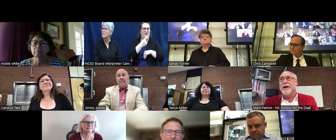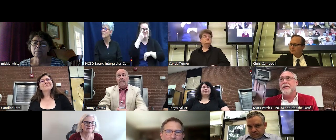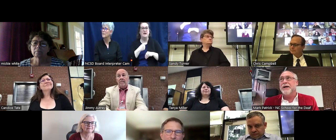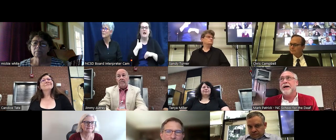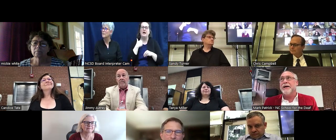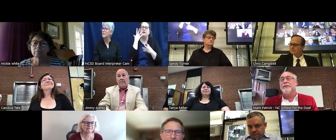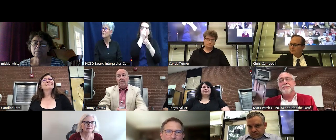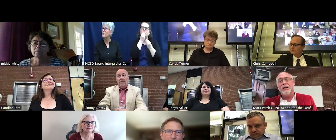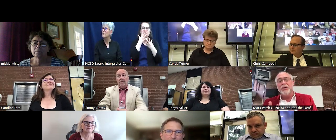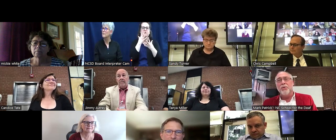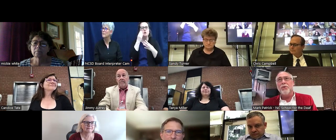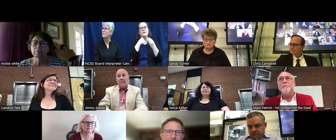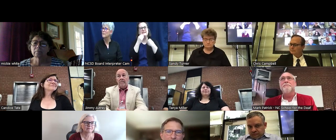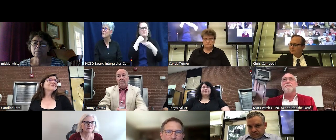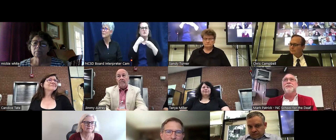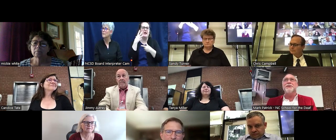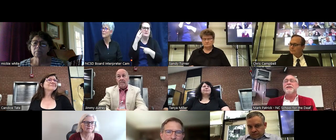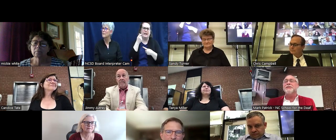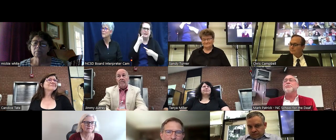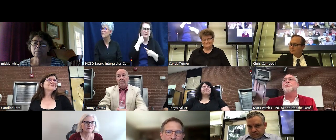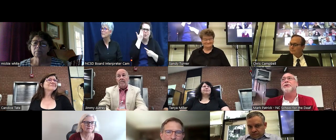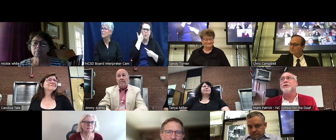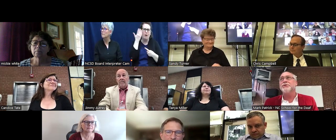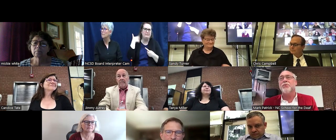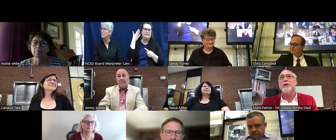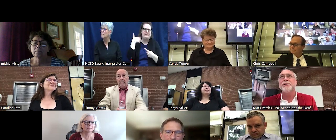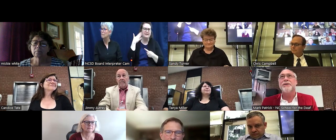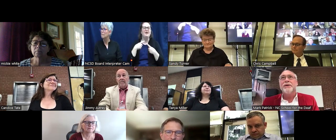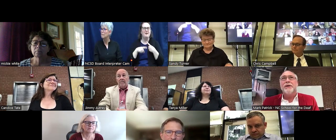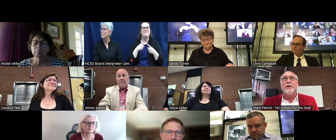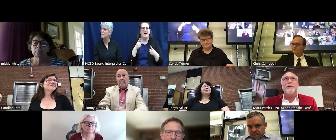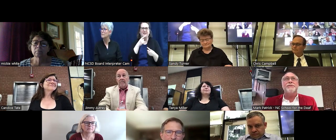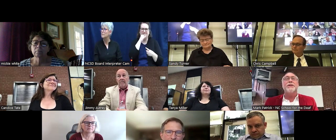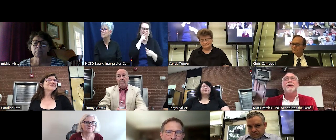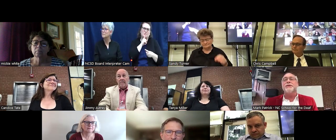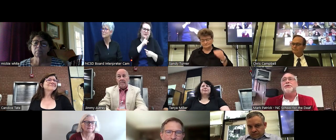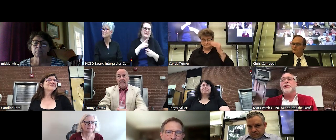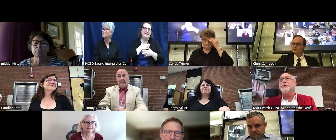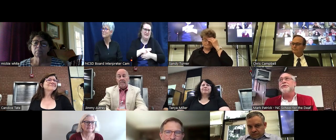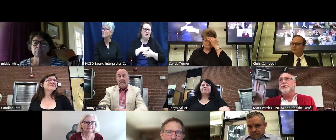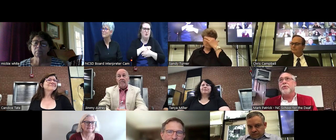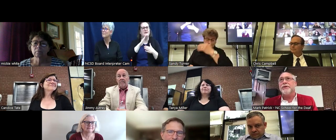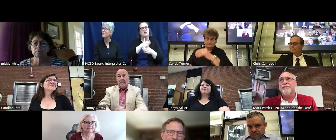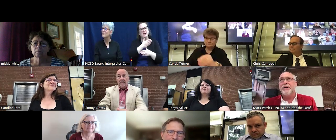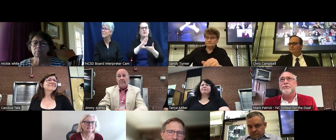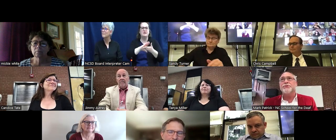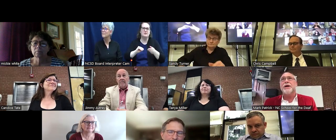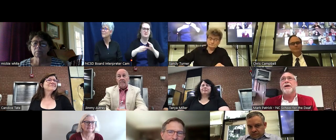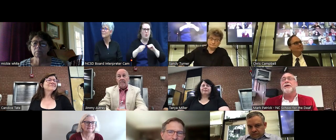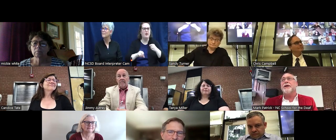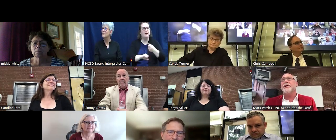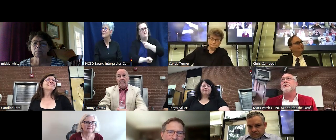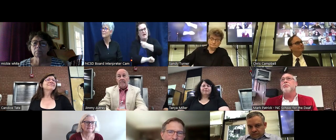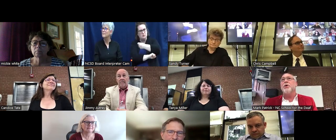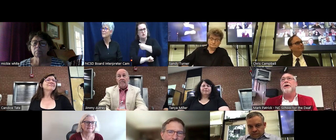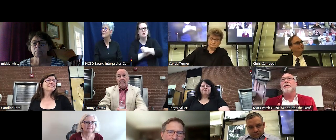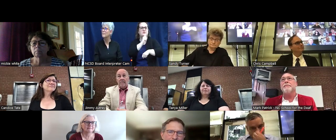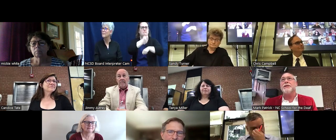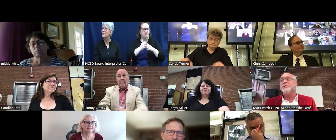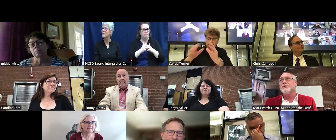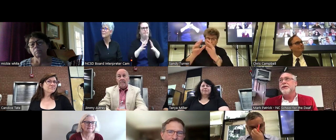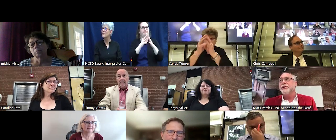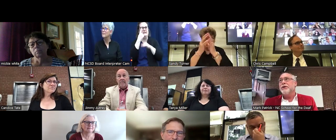reception outside. Got a little warm, but the kids really enjoyed sharing the story of Founder's Day and what